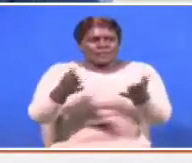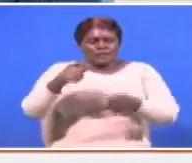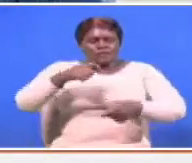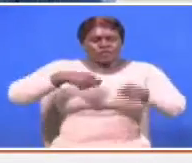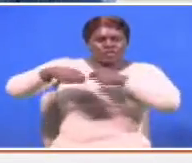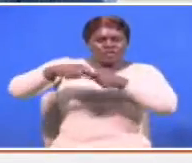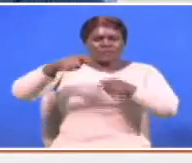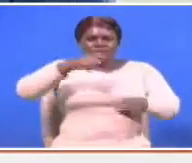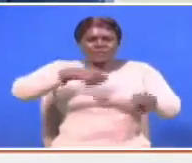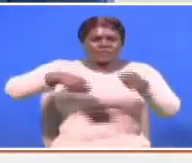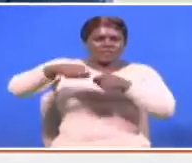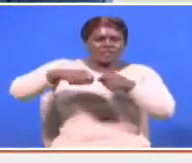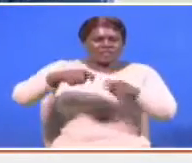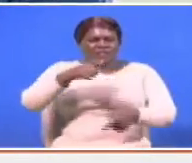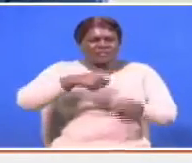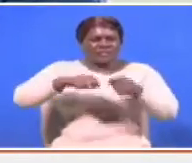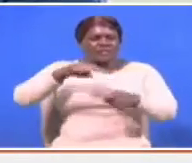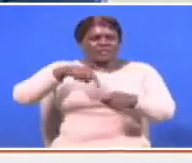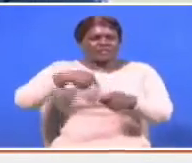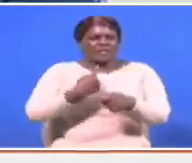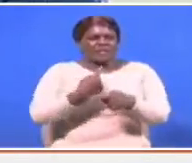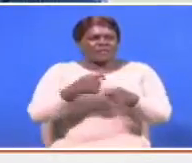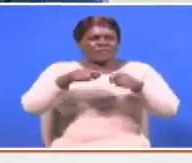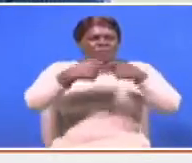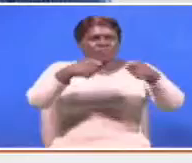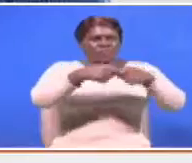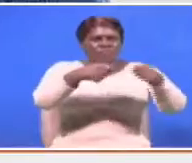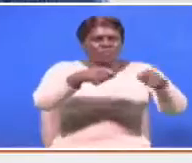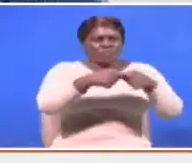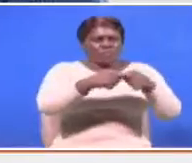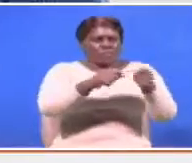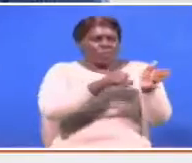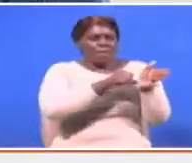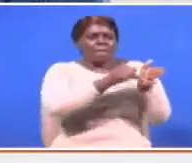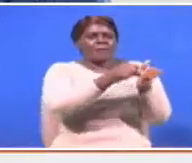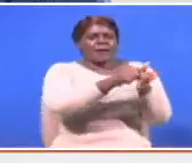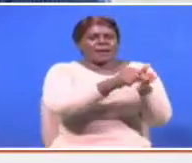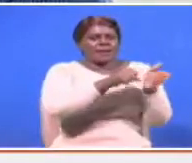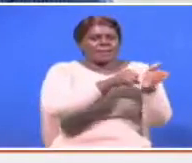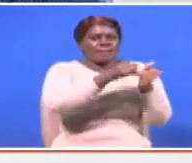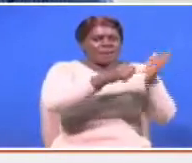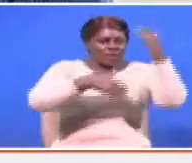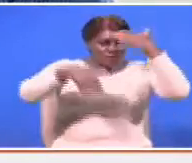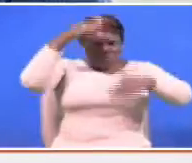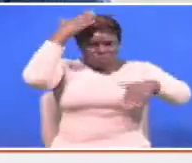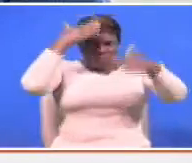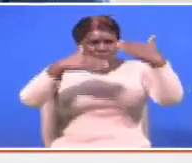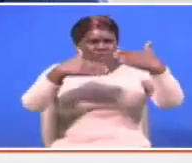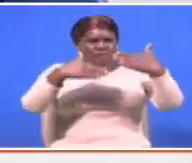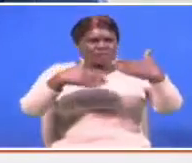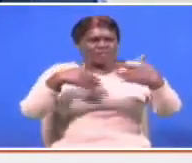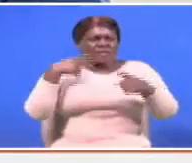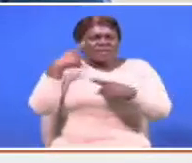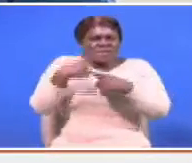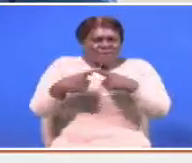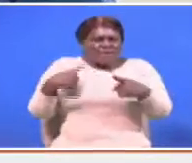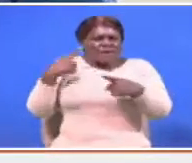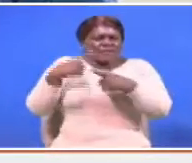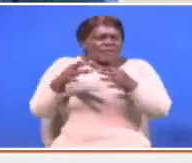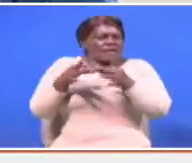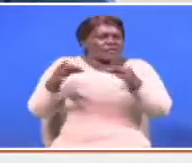rotational changes, we are also compromising the brand. And the brand of the University of Nairobi has been cultivated for a long